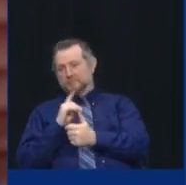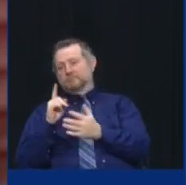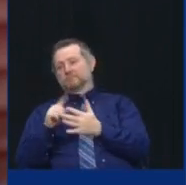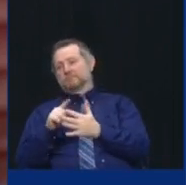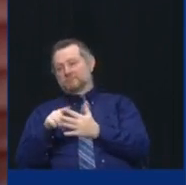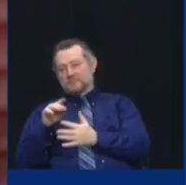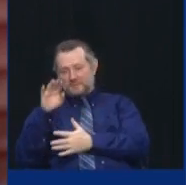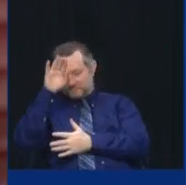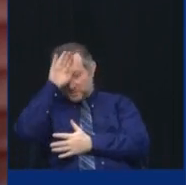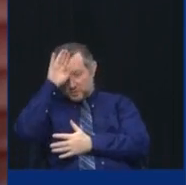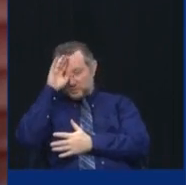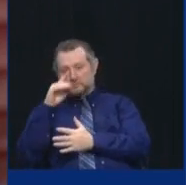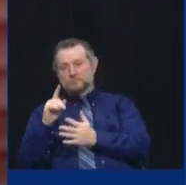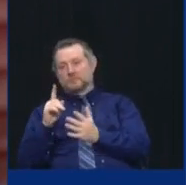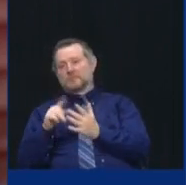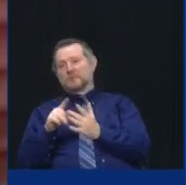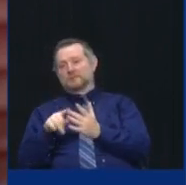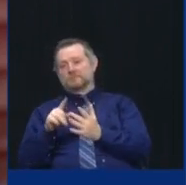fire,